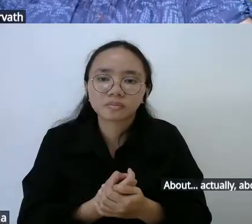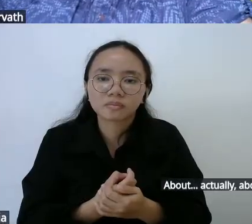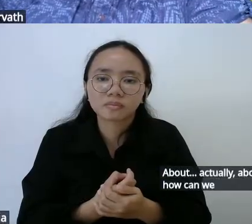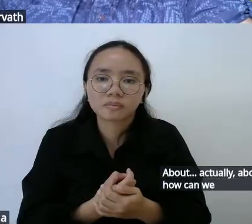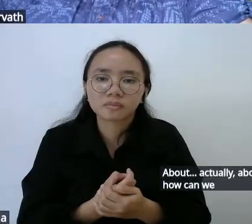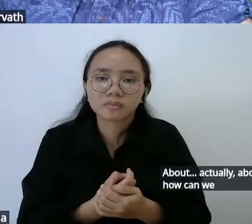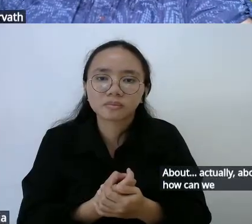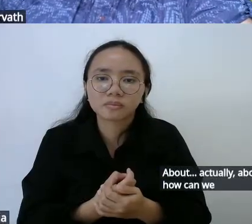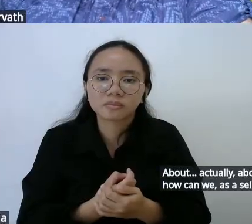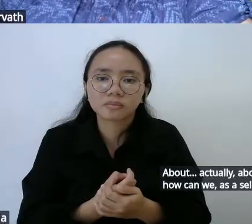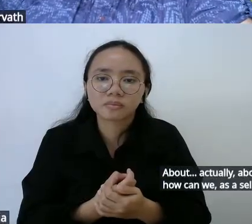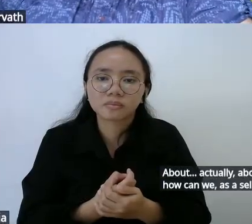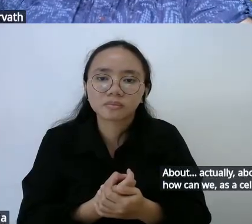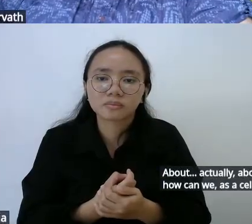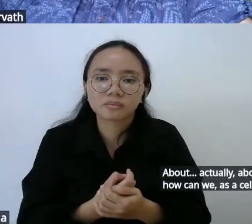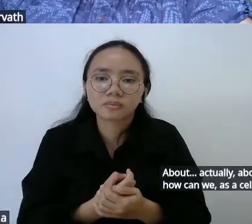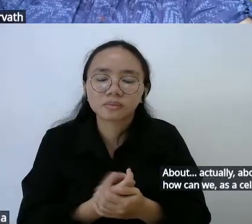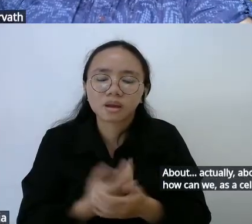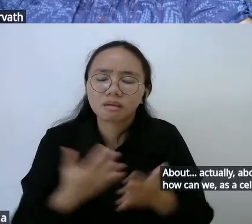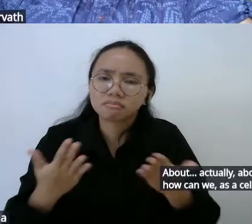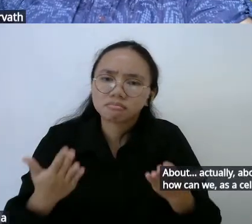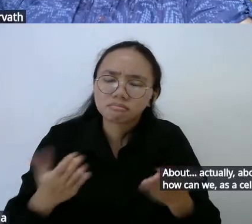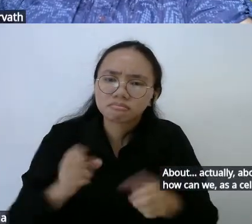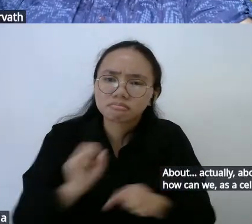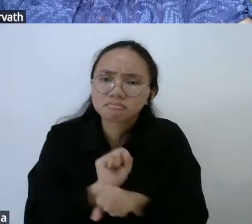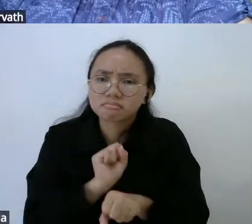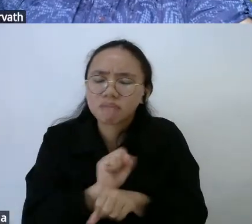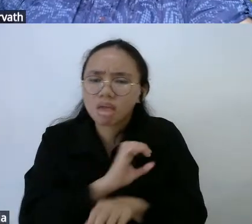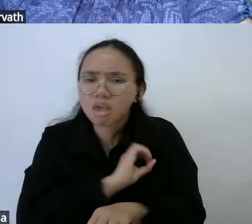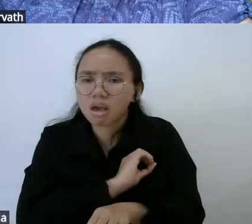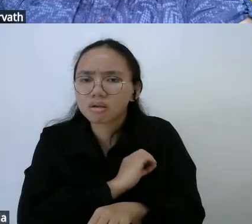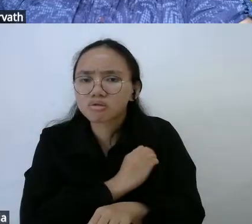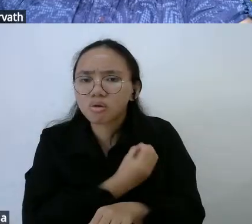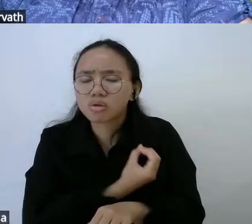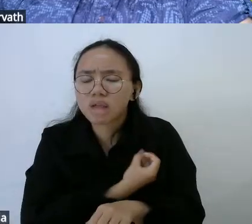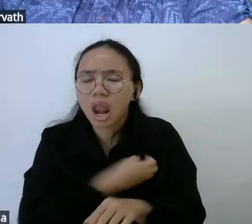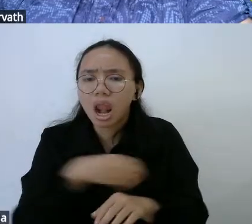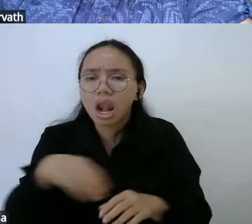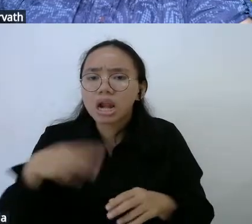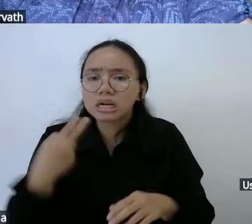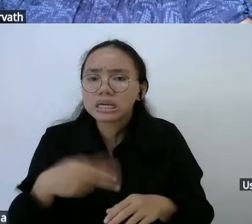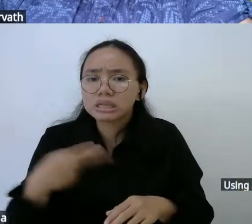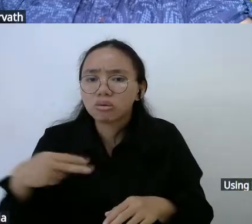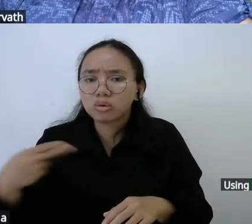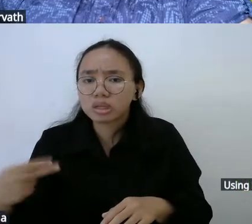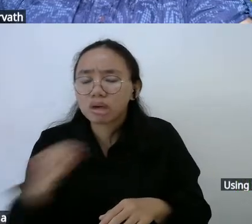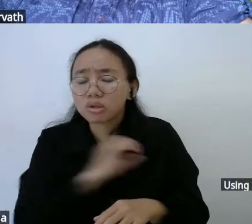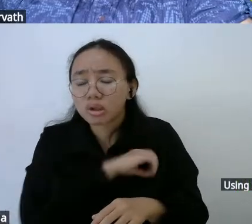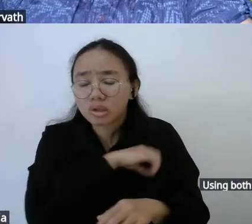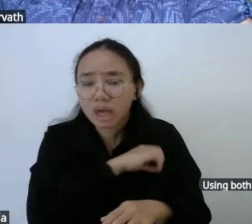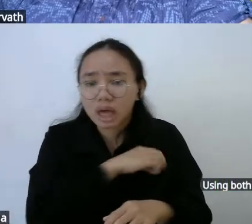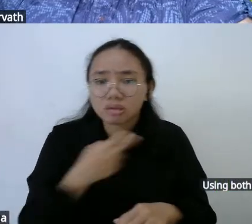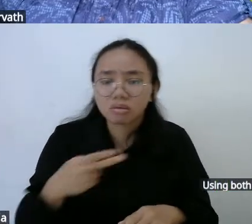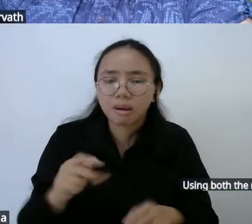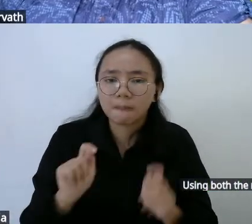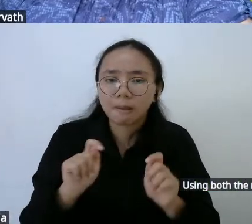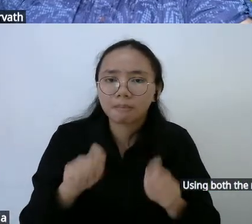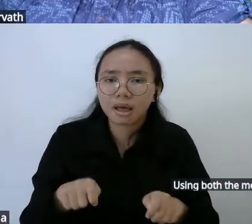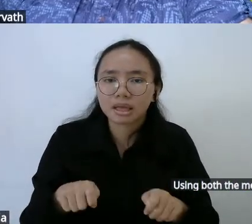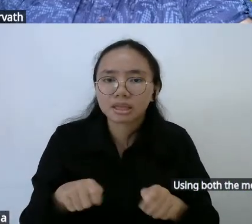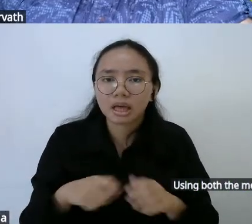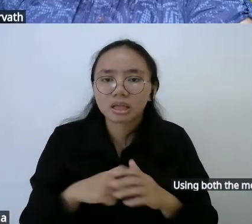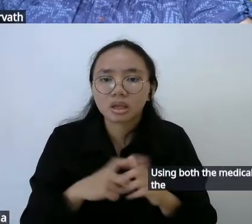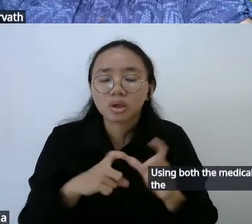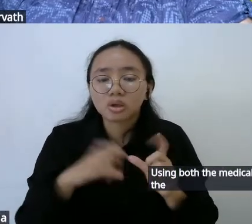social workers working in institutions using both the medical and the social models together in a way that support the